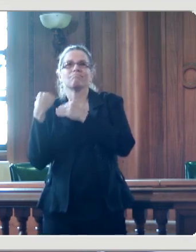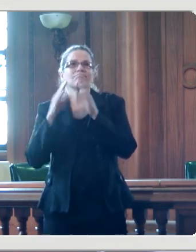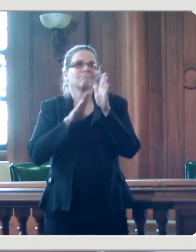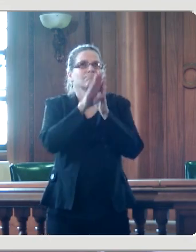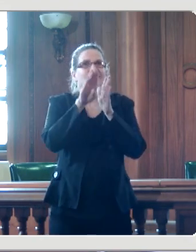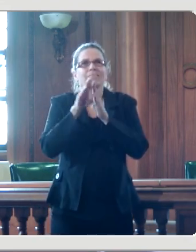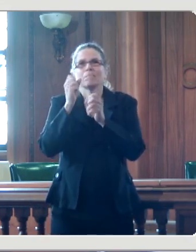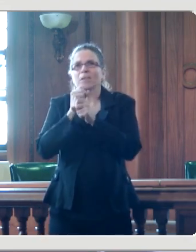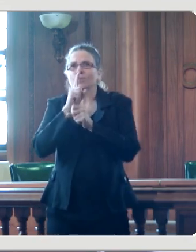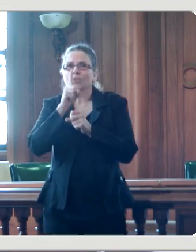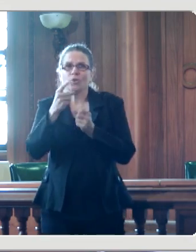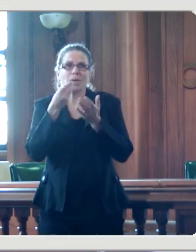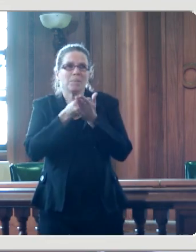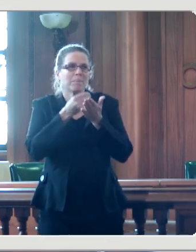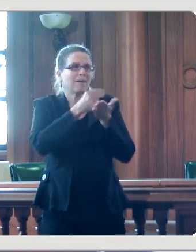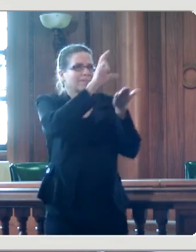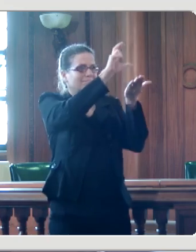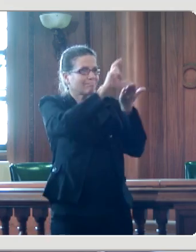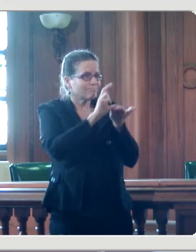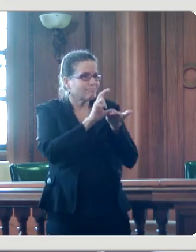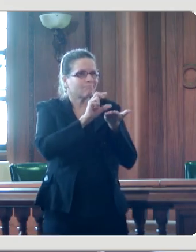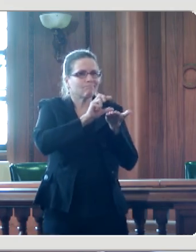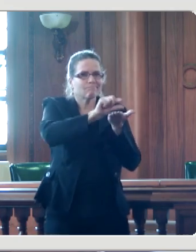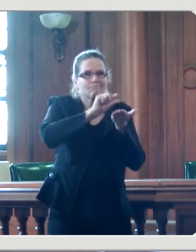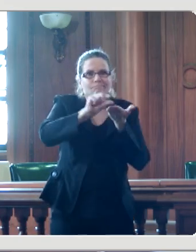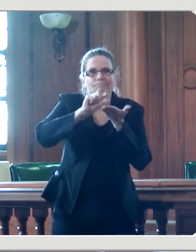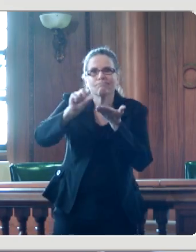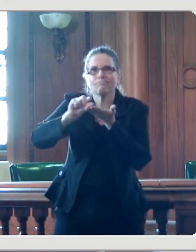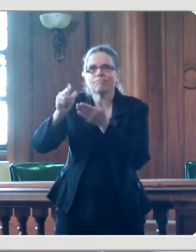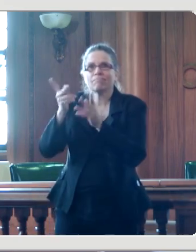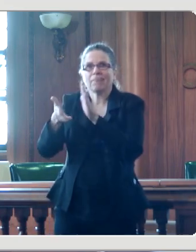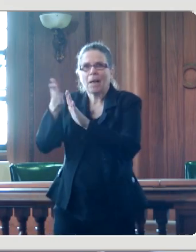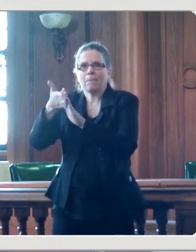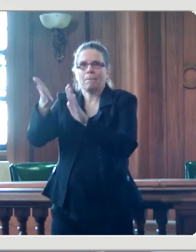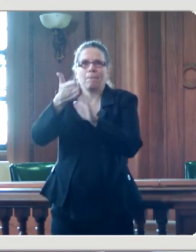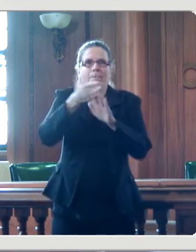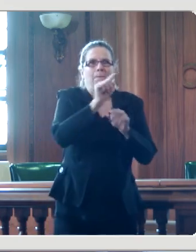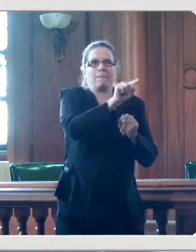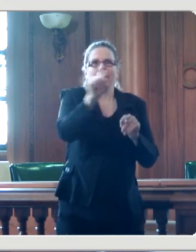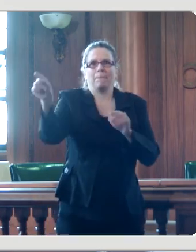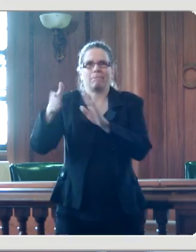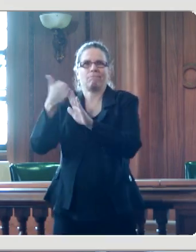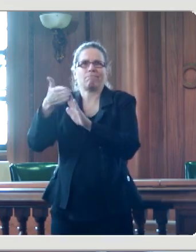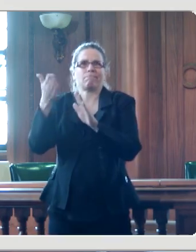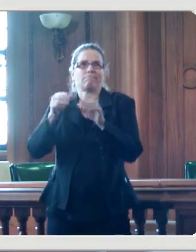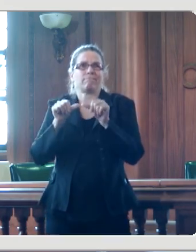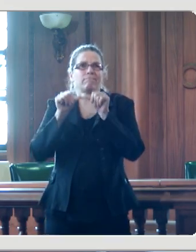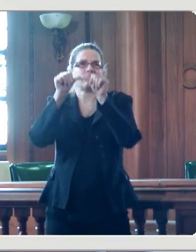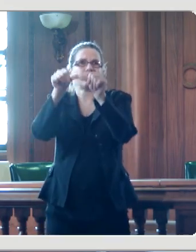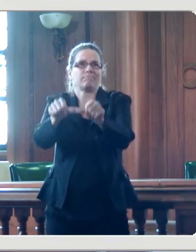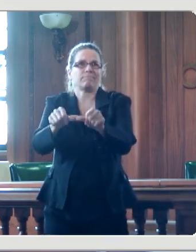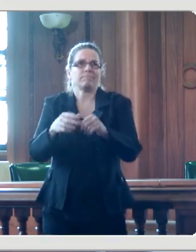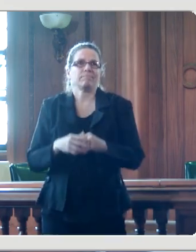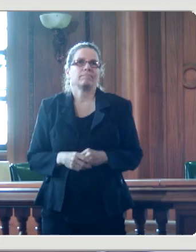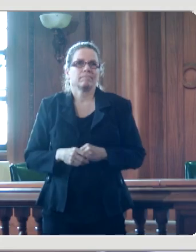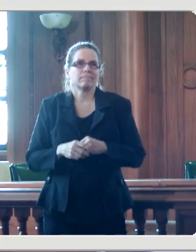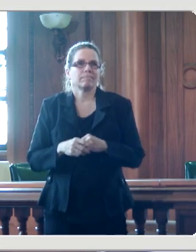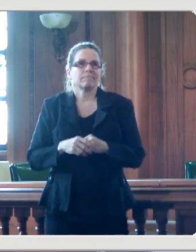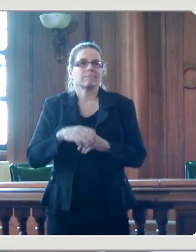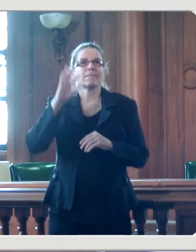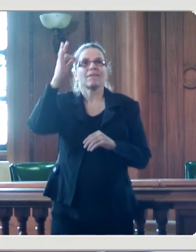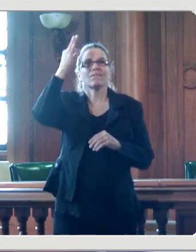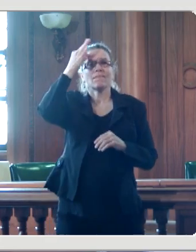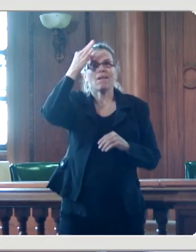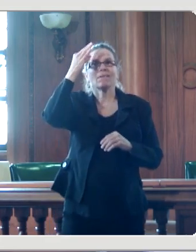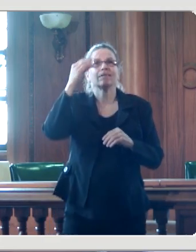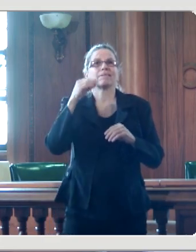help stabilize them and very hopeful set them up as we rebound after we defeat this COVID-19. Tim, you